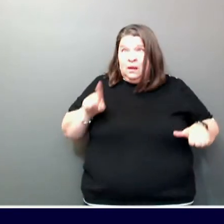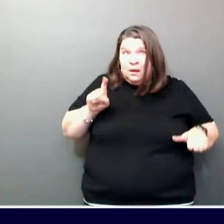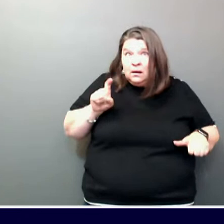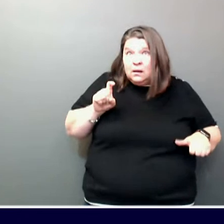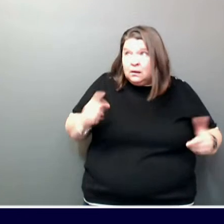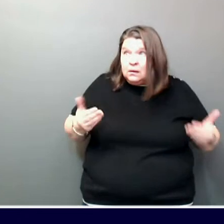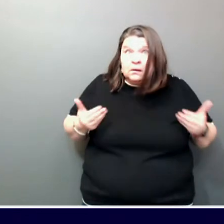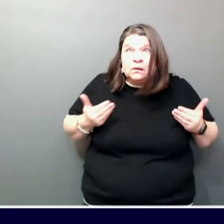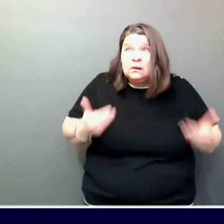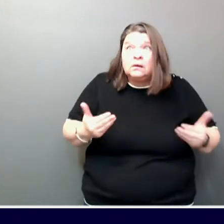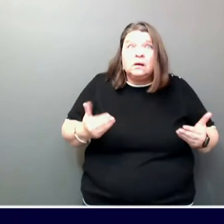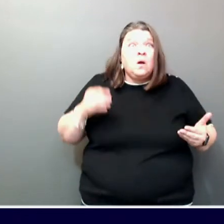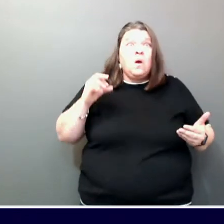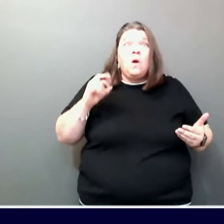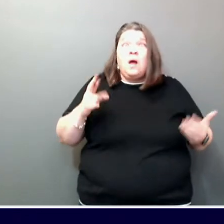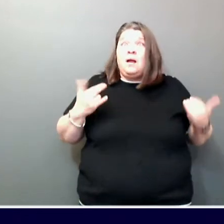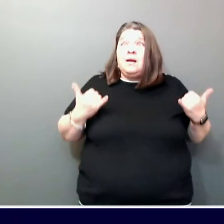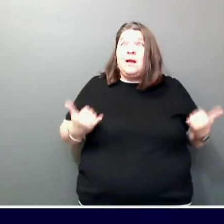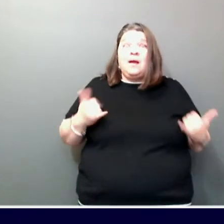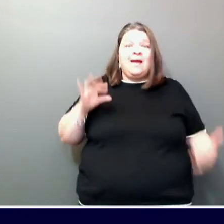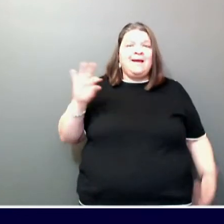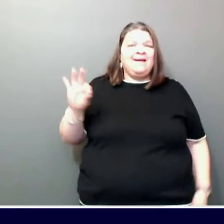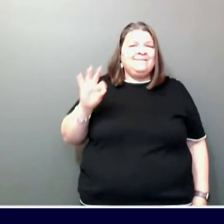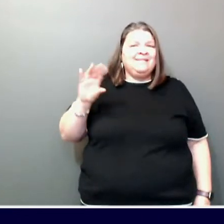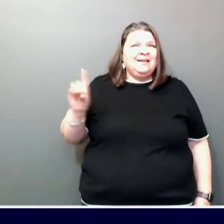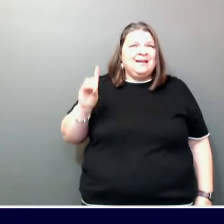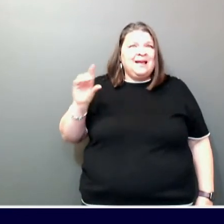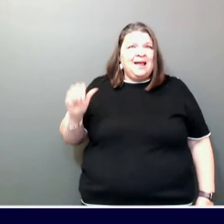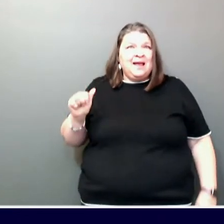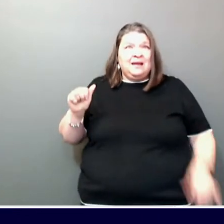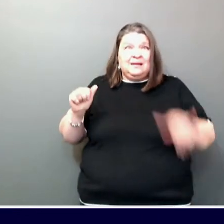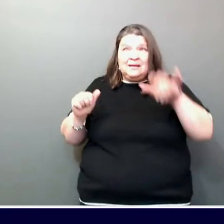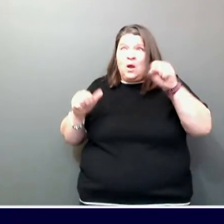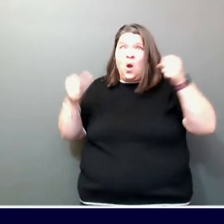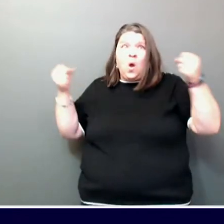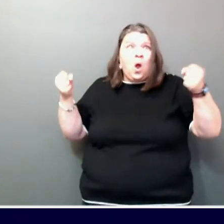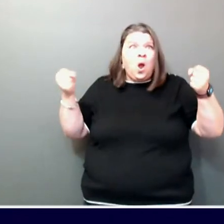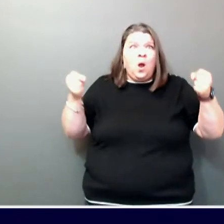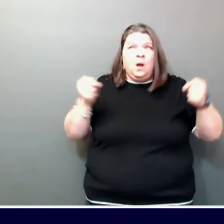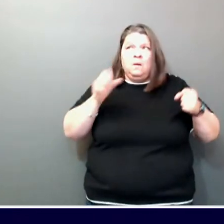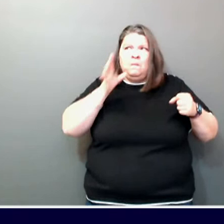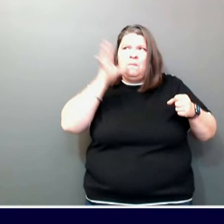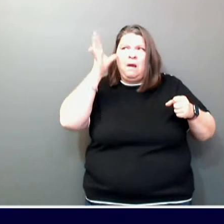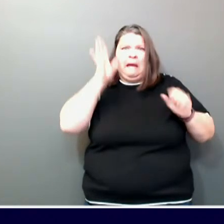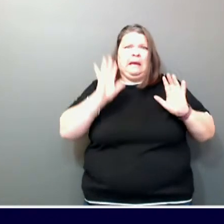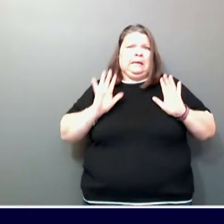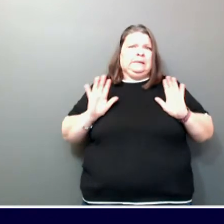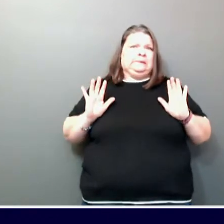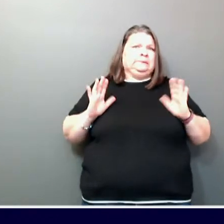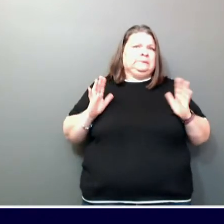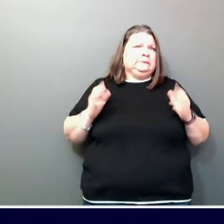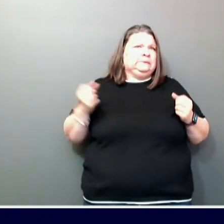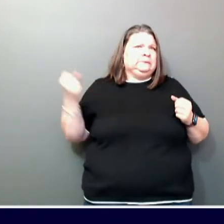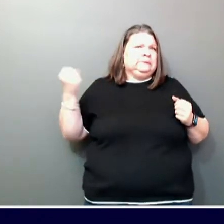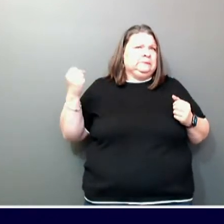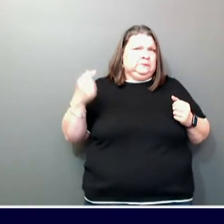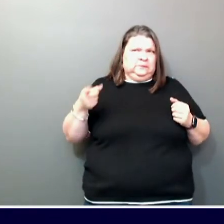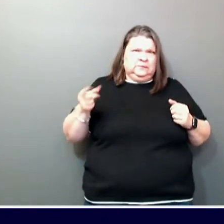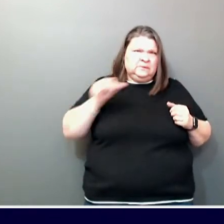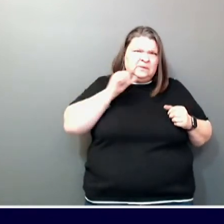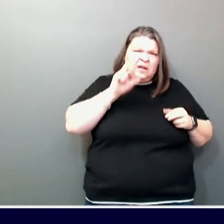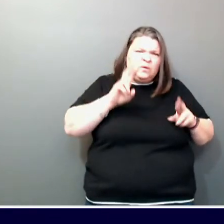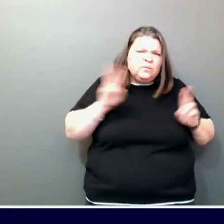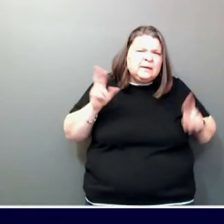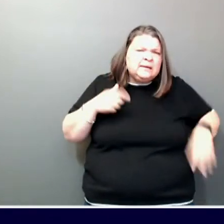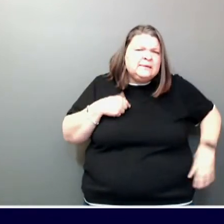the brakes on even a little bit more for a parent considering it. So when you hear something like that, what is the messaging from you